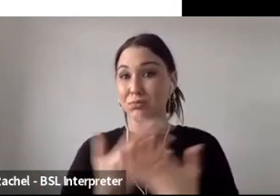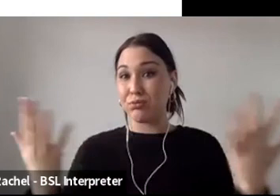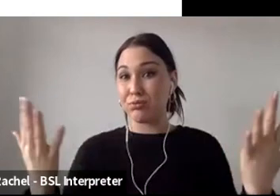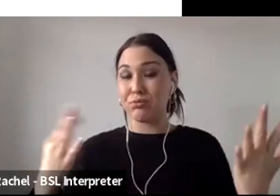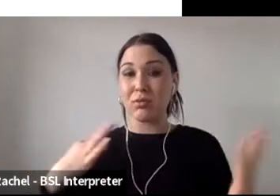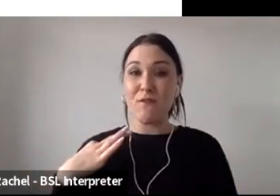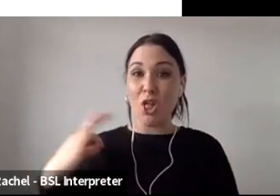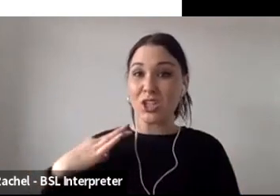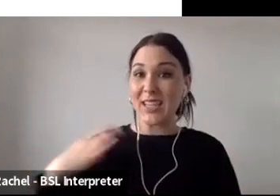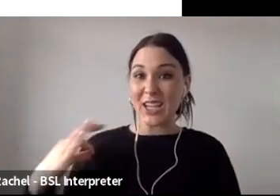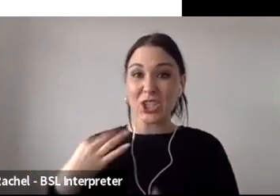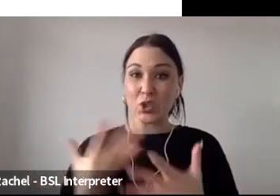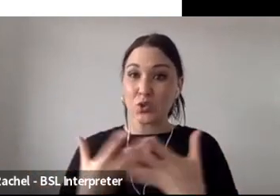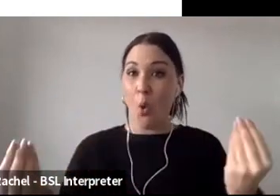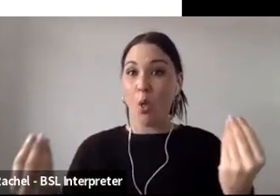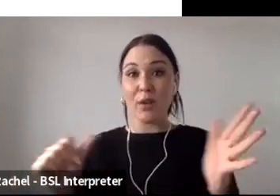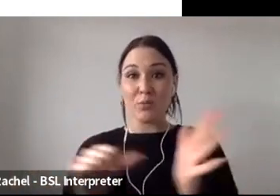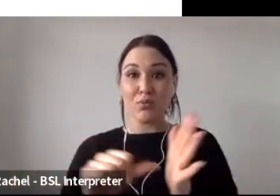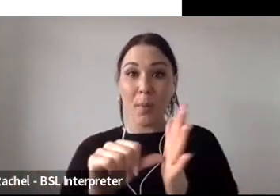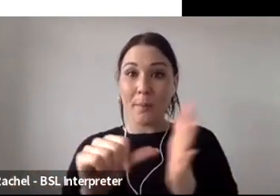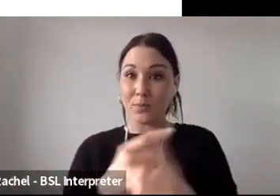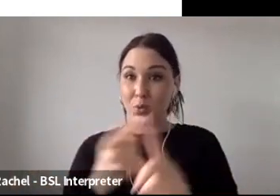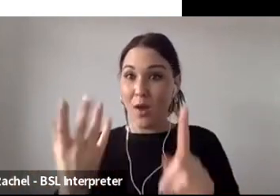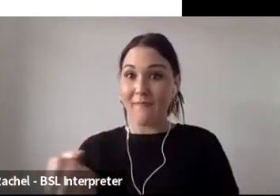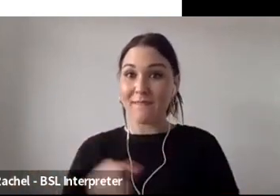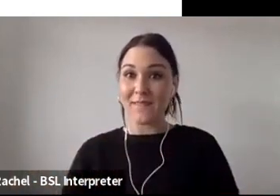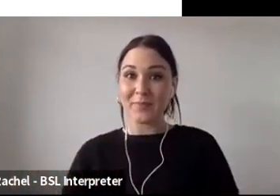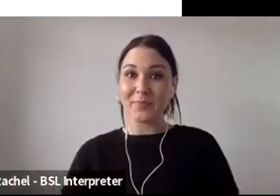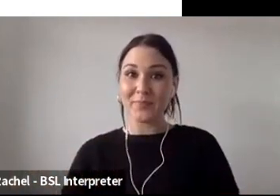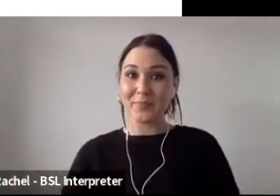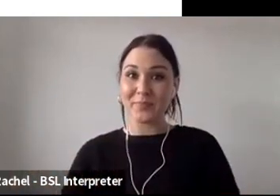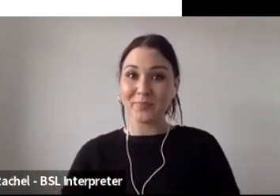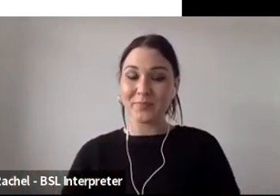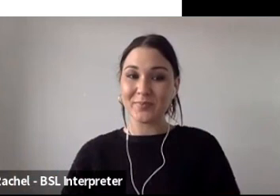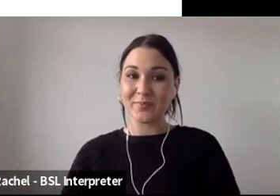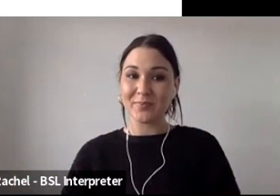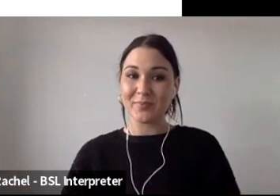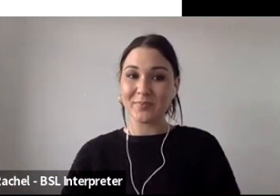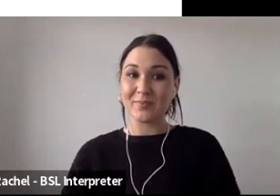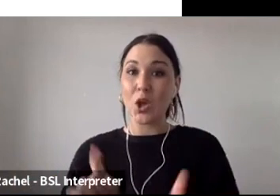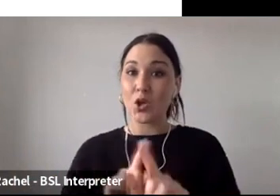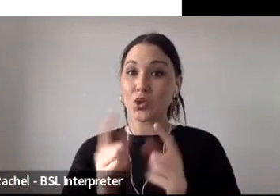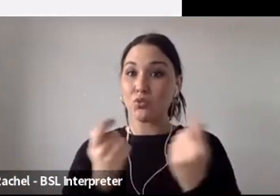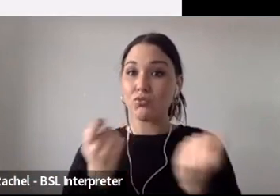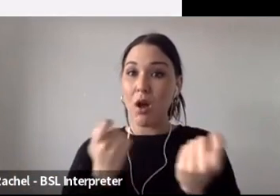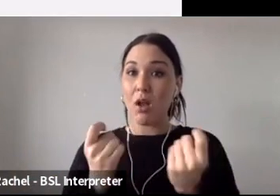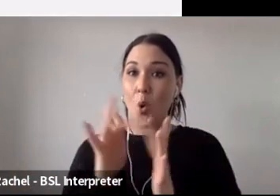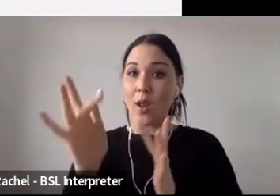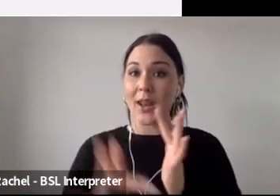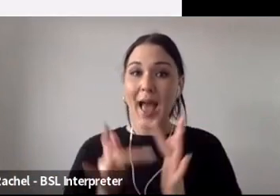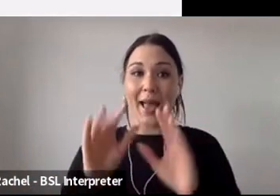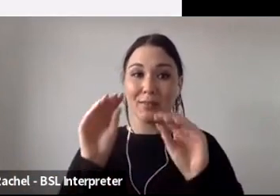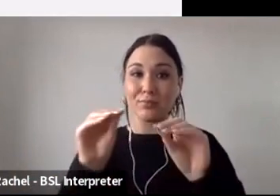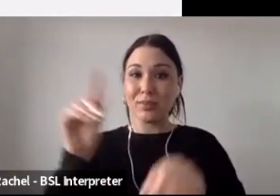solve any IT issues that you might have. Then we also run online training sessions on